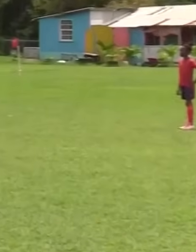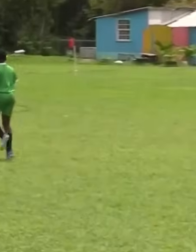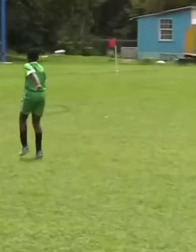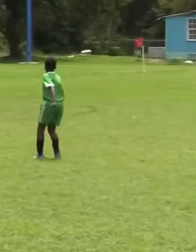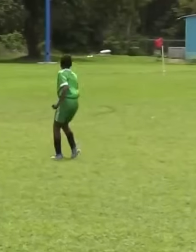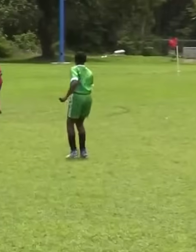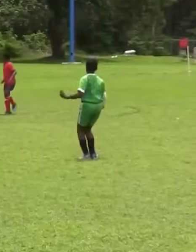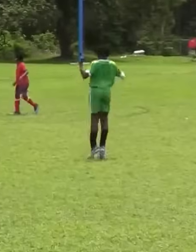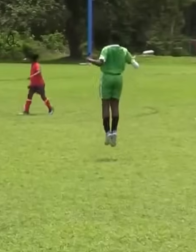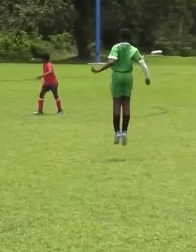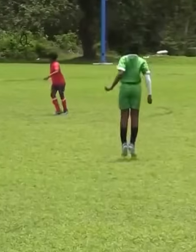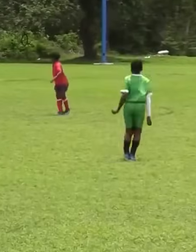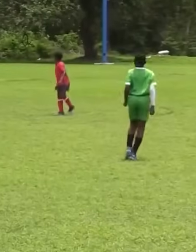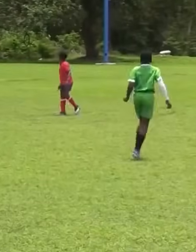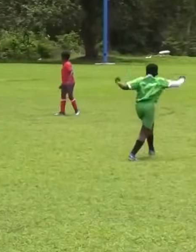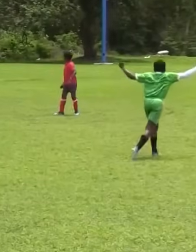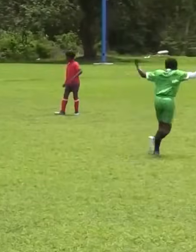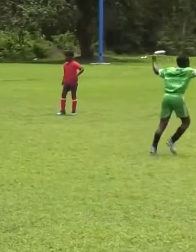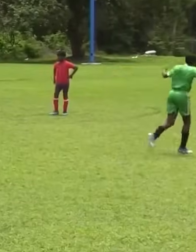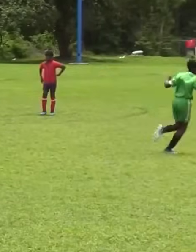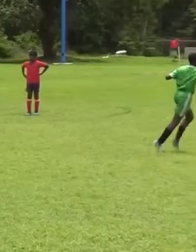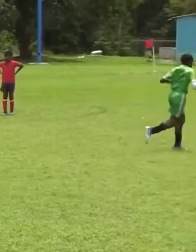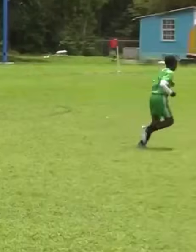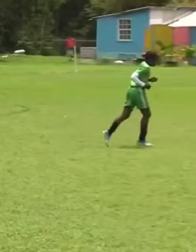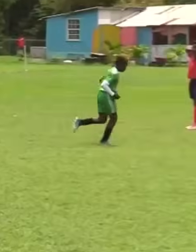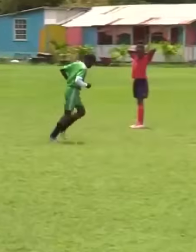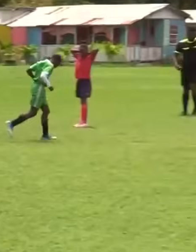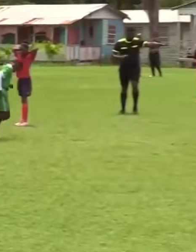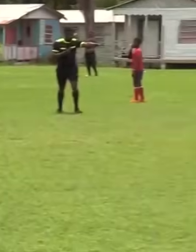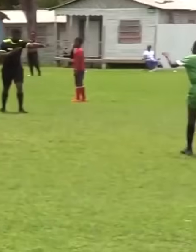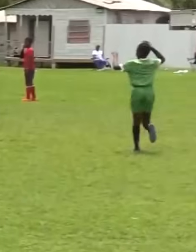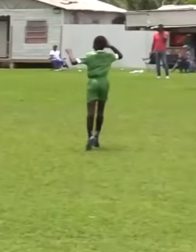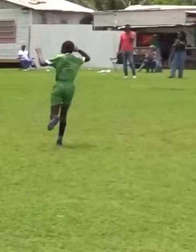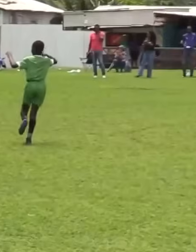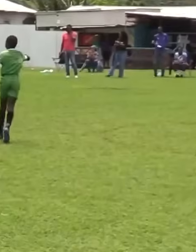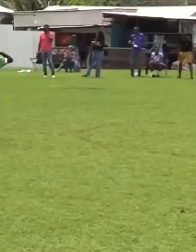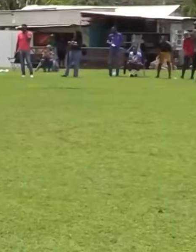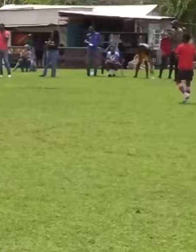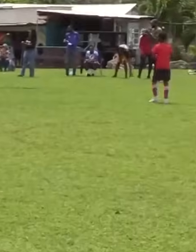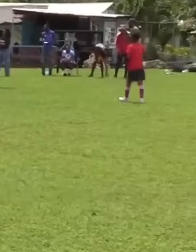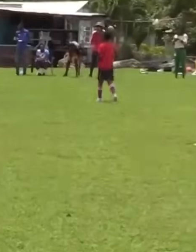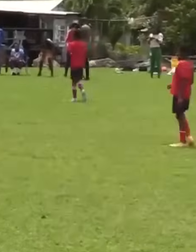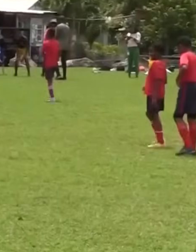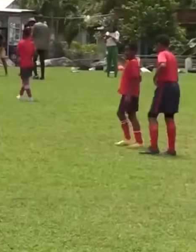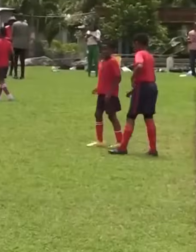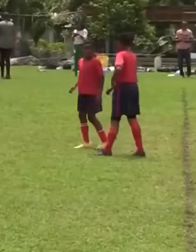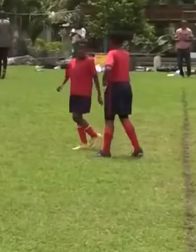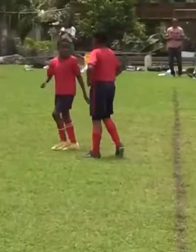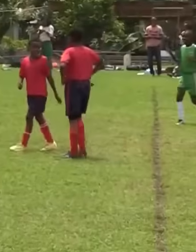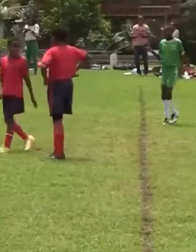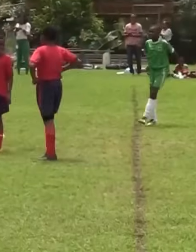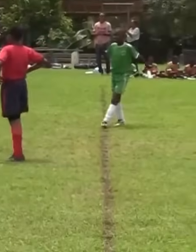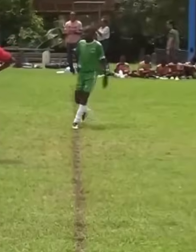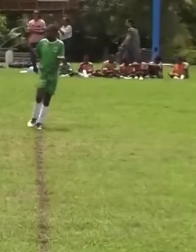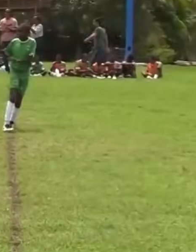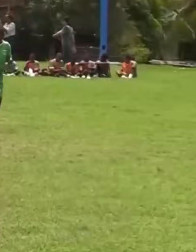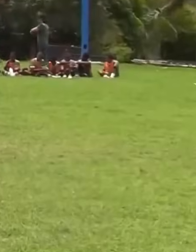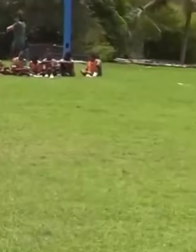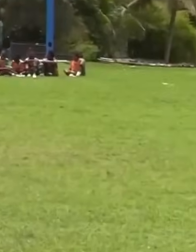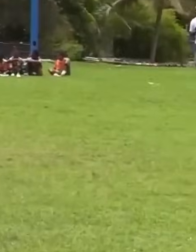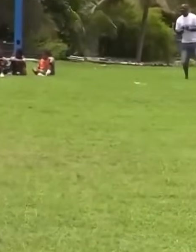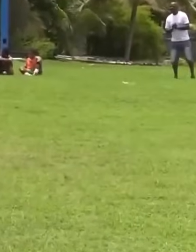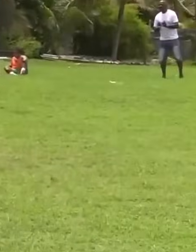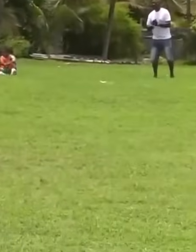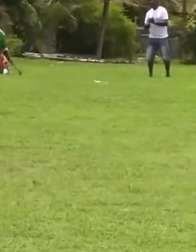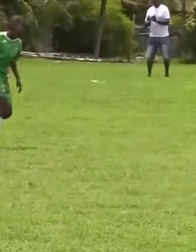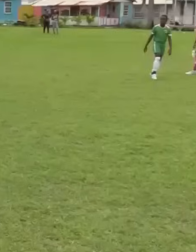Here, St. Cyprian's with a free kick, and it sneaks under the bar. The boys in green 1, Charles F. Broome 0. A